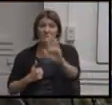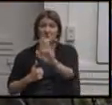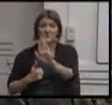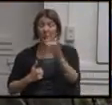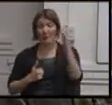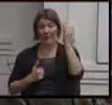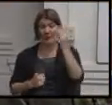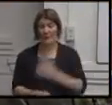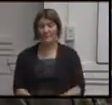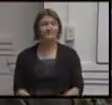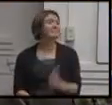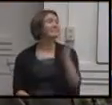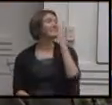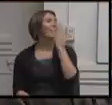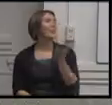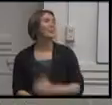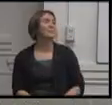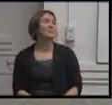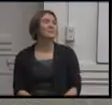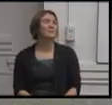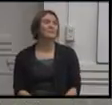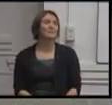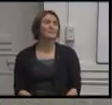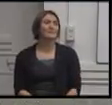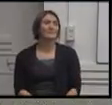you. Thanks, Claire. Thank you, ma'am.